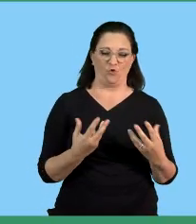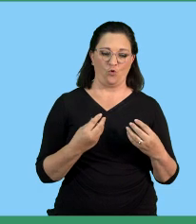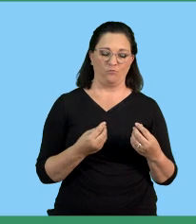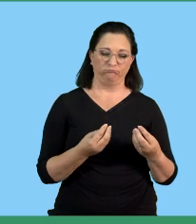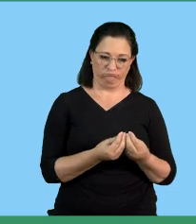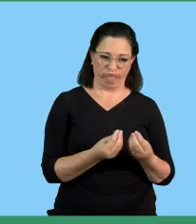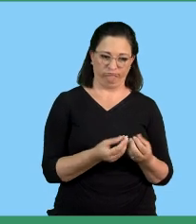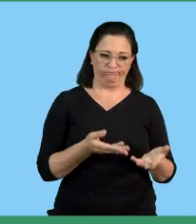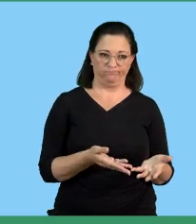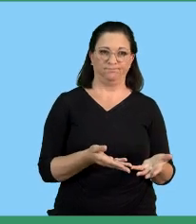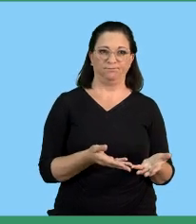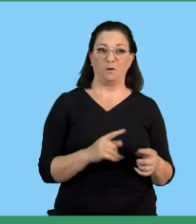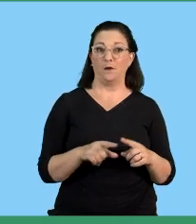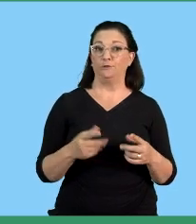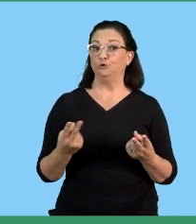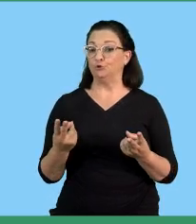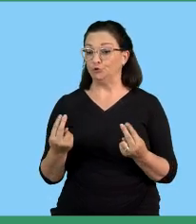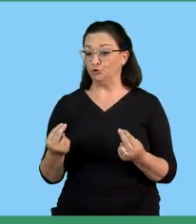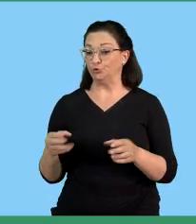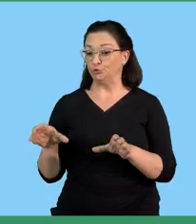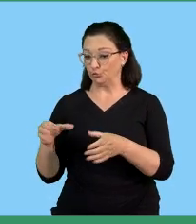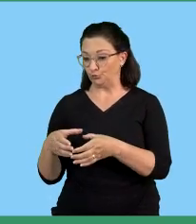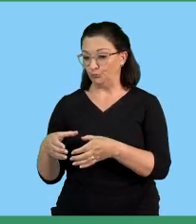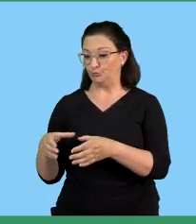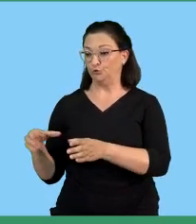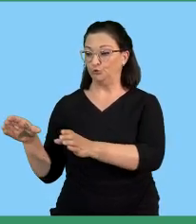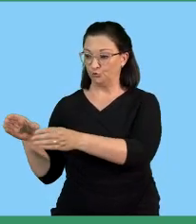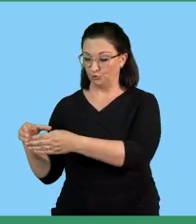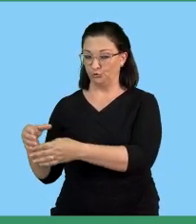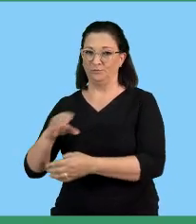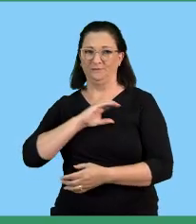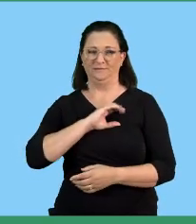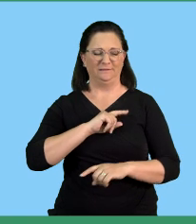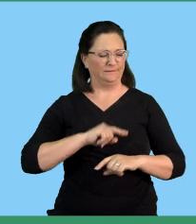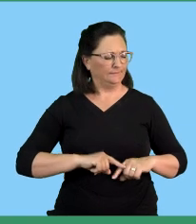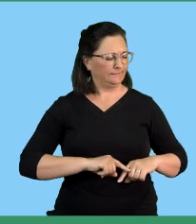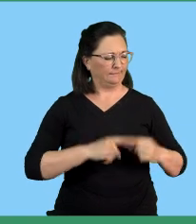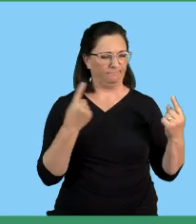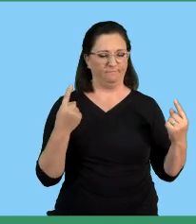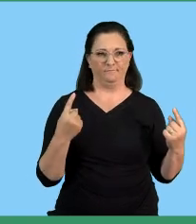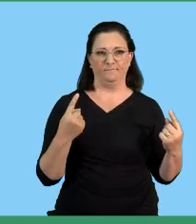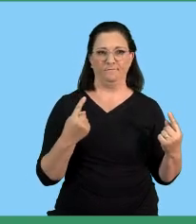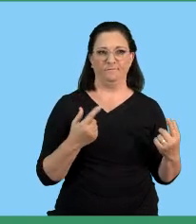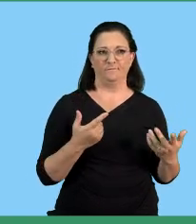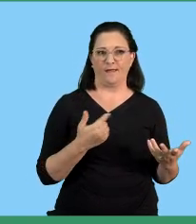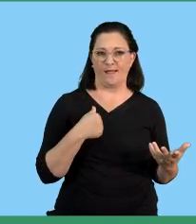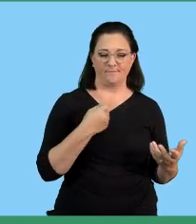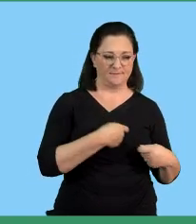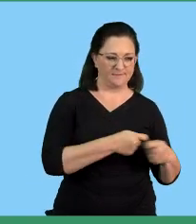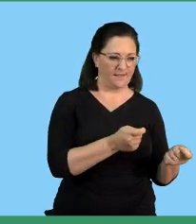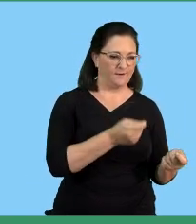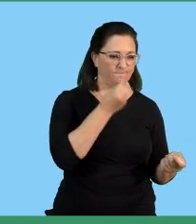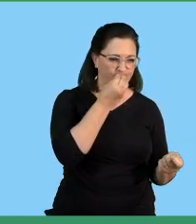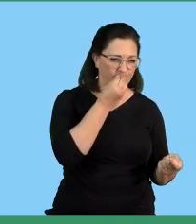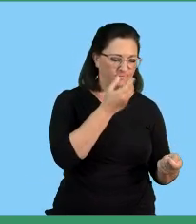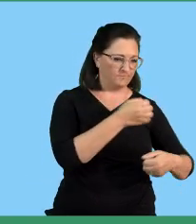existing products, which may appeal to the new groups of customers. It's totally unrelated. I am selling food. I